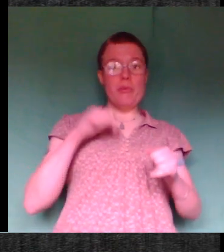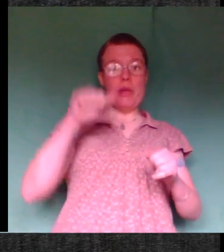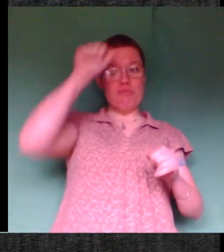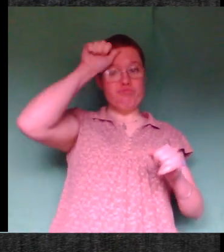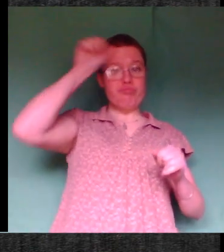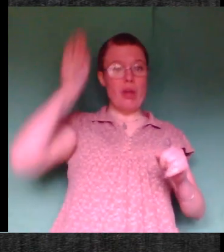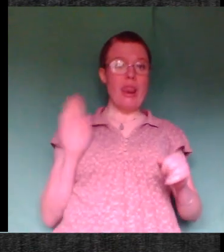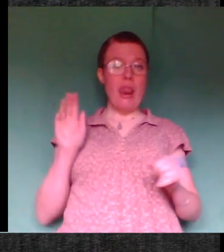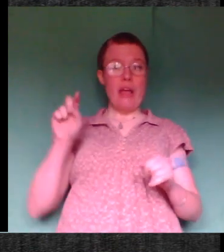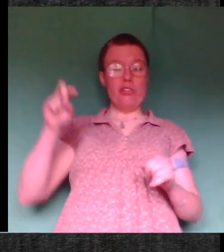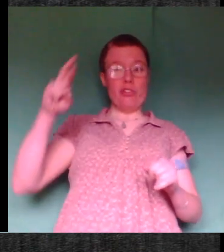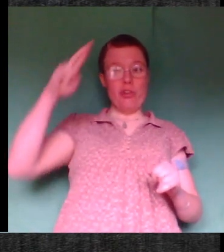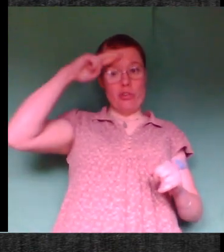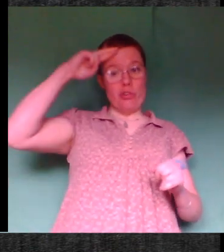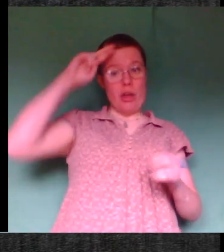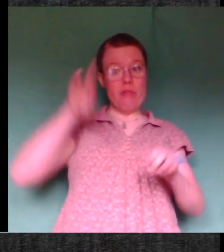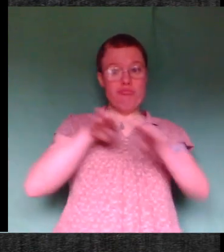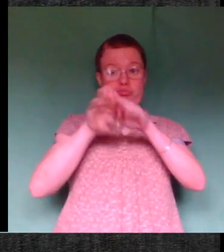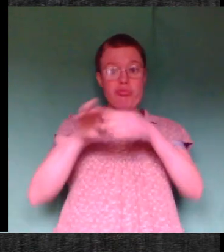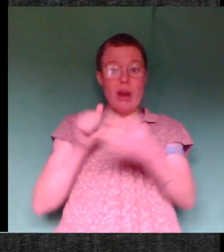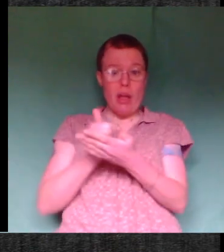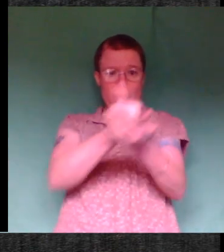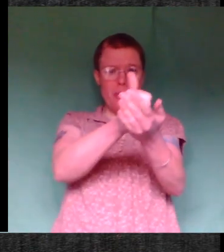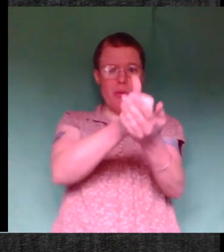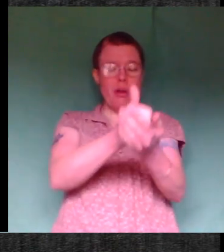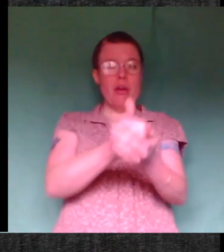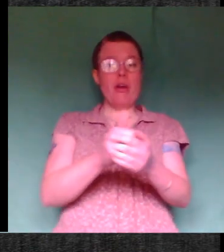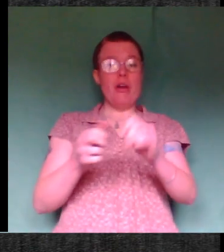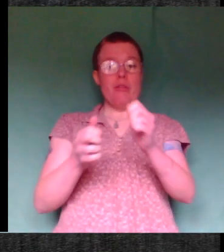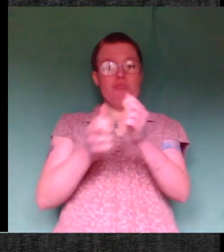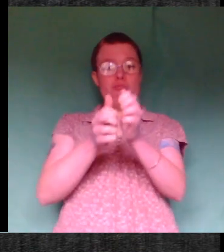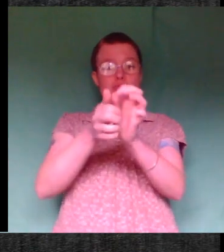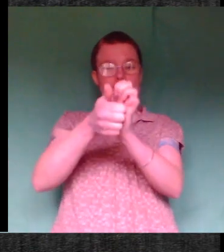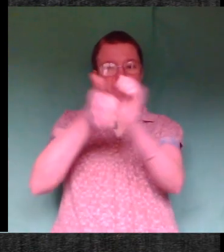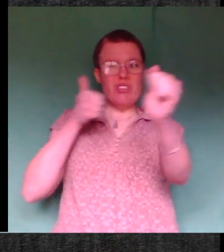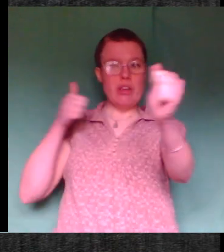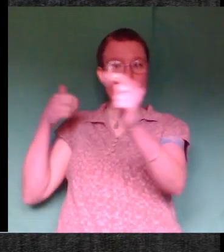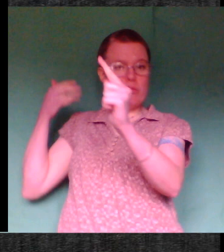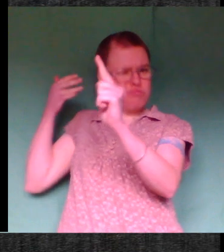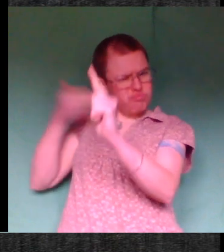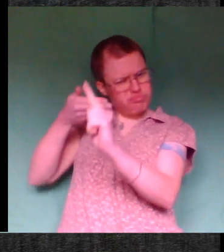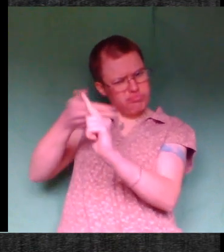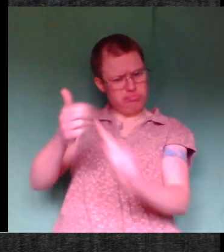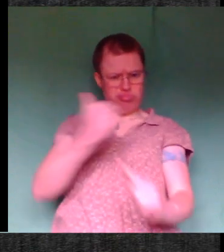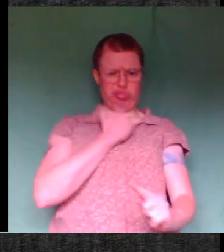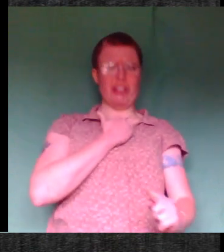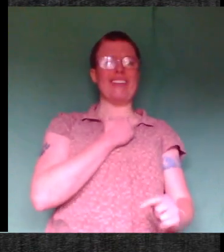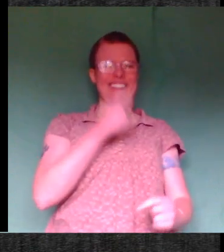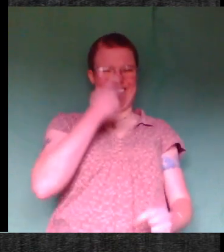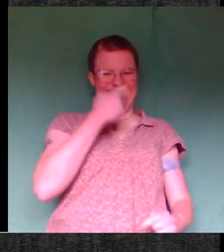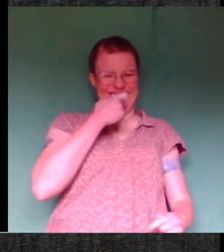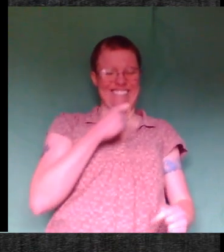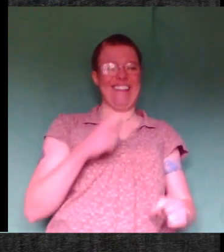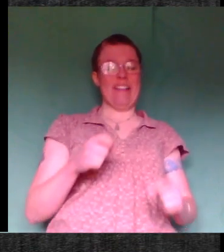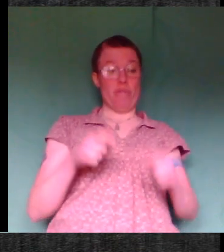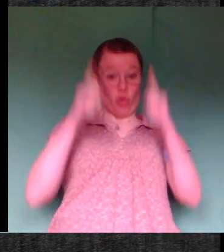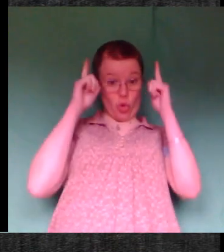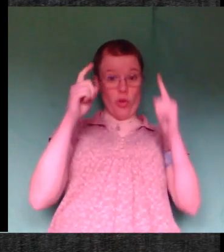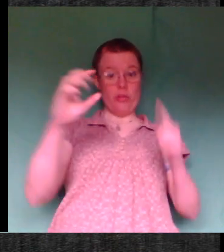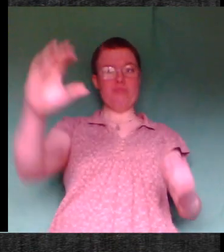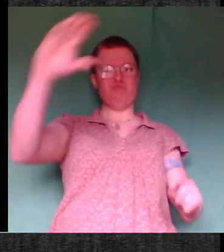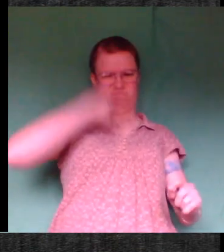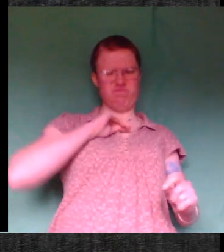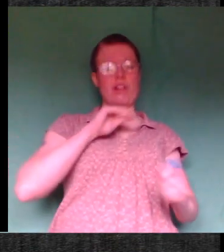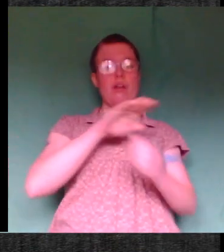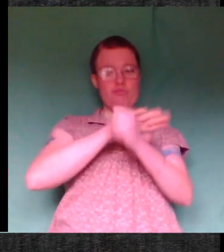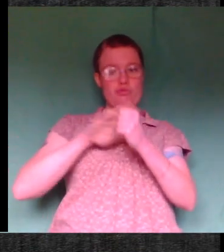Alaskan Scouts. Passing on the skills to a new generation, huh? Campbell told me about the situation here. I thought I might